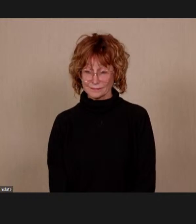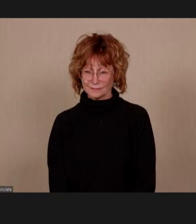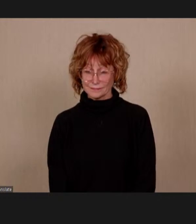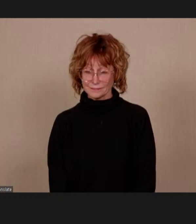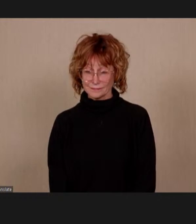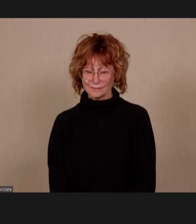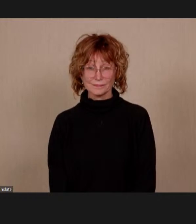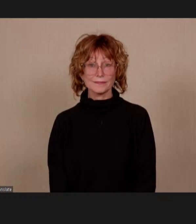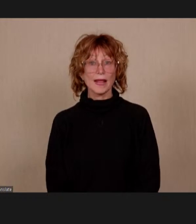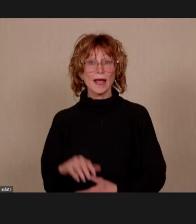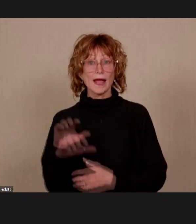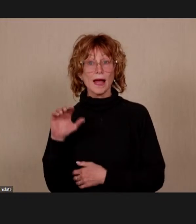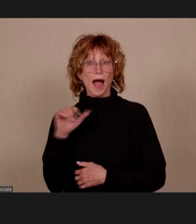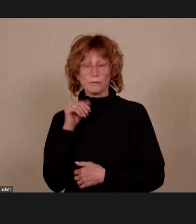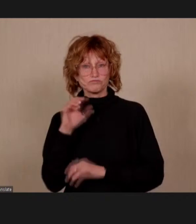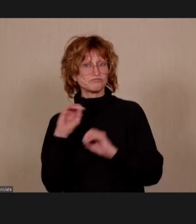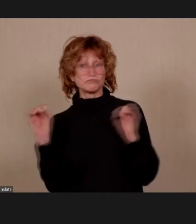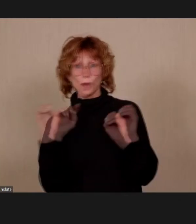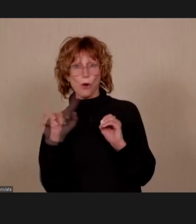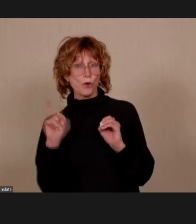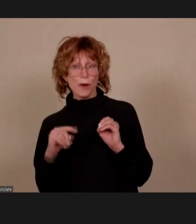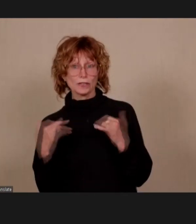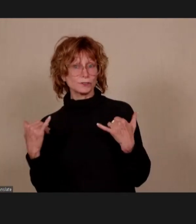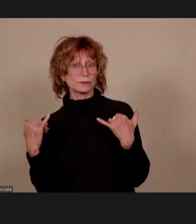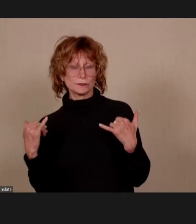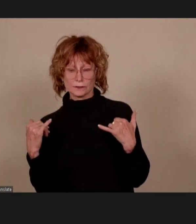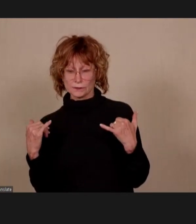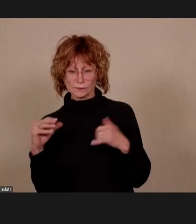I don't see that we have any questions at this time.